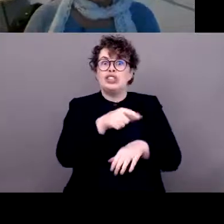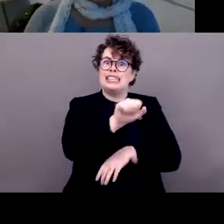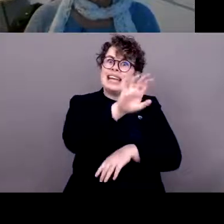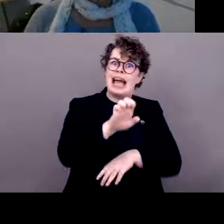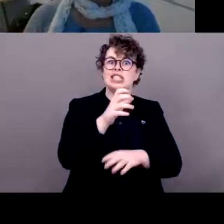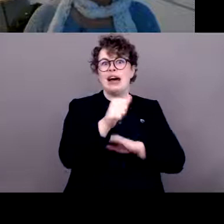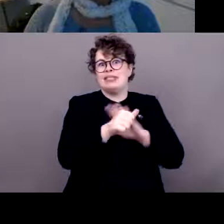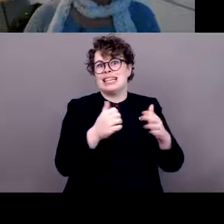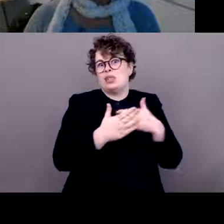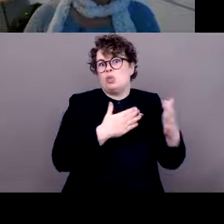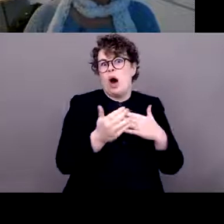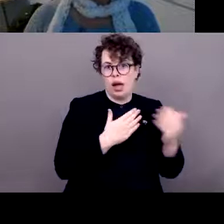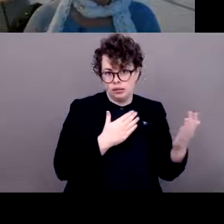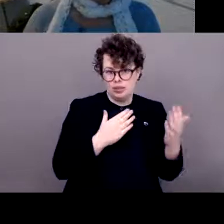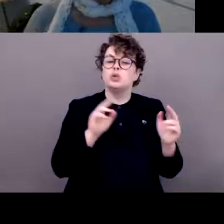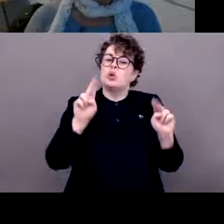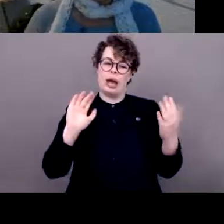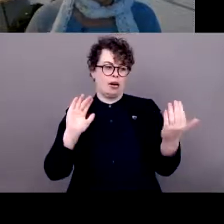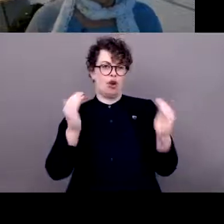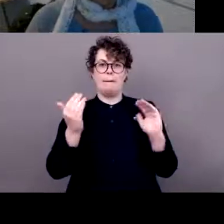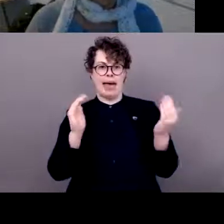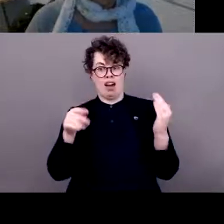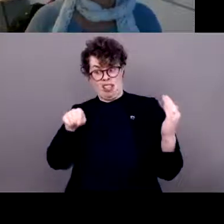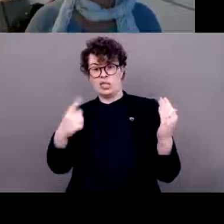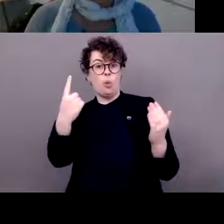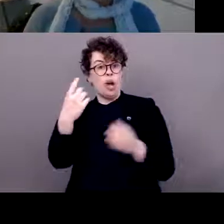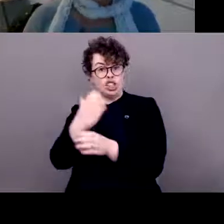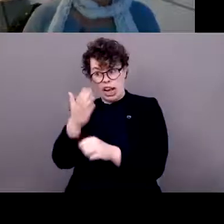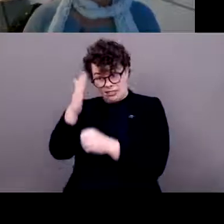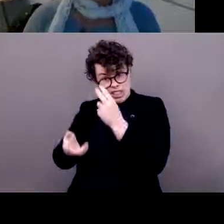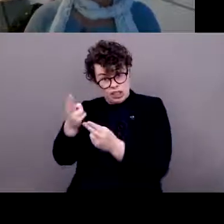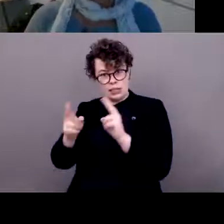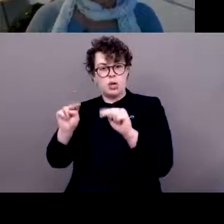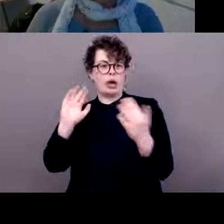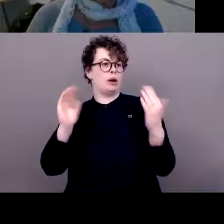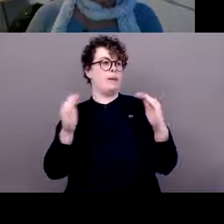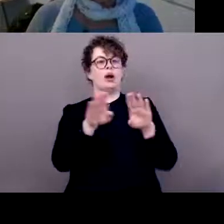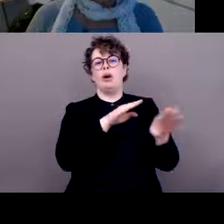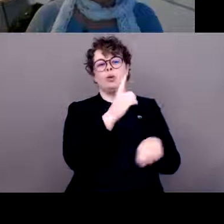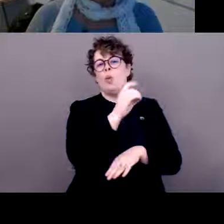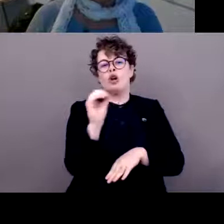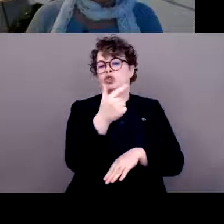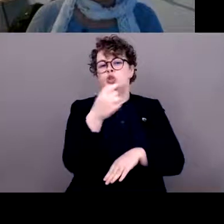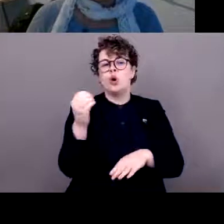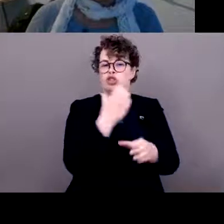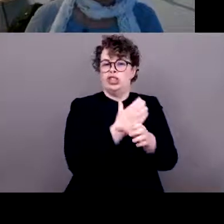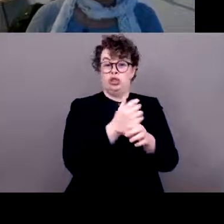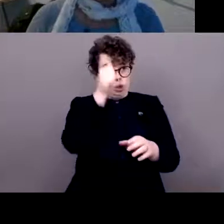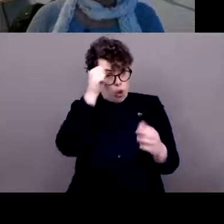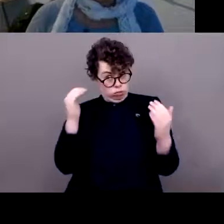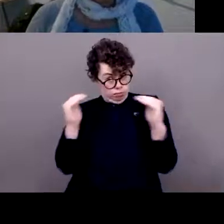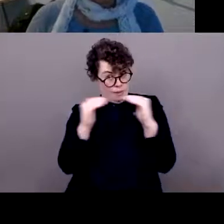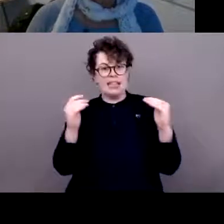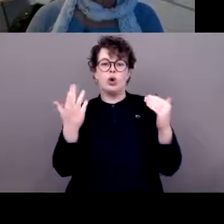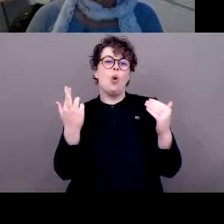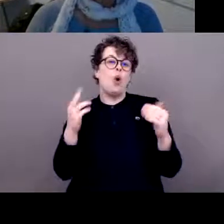that you're testing with the scores of hundreds of other children to know what is typical for their age. So this